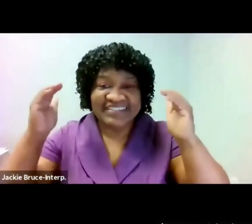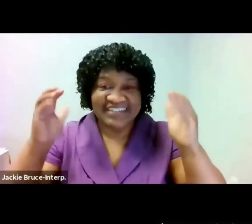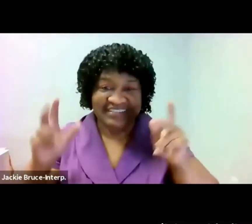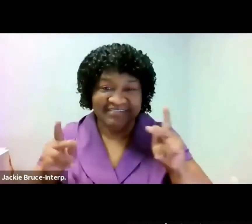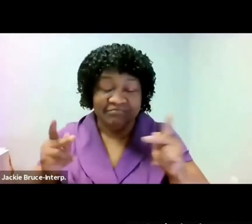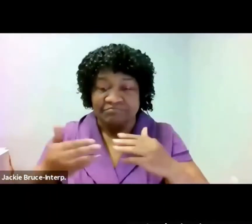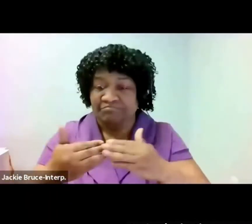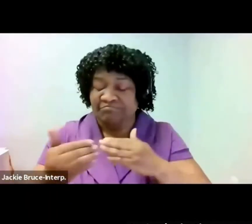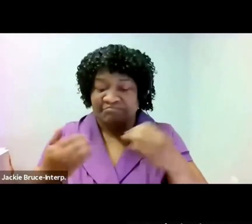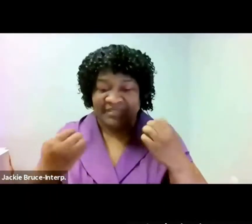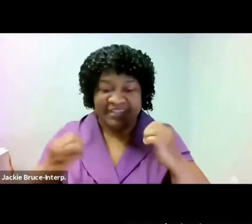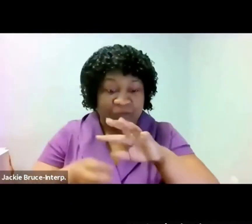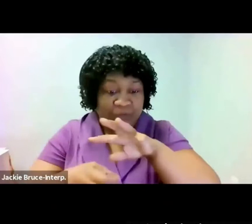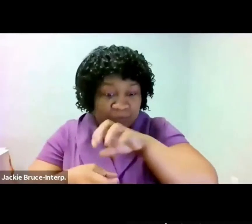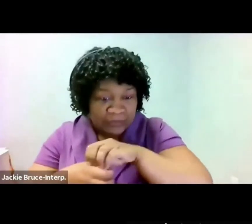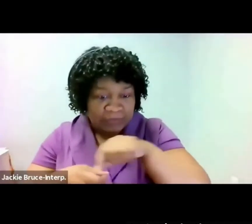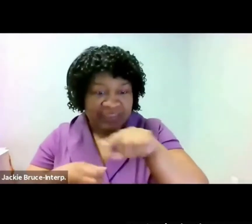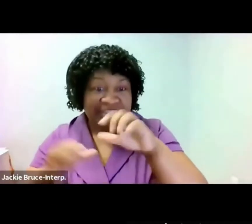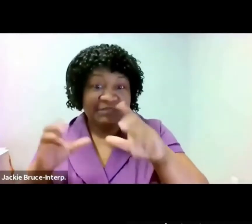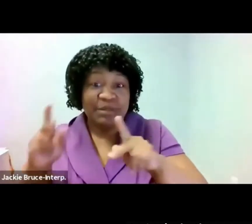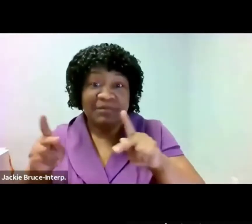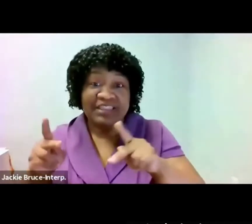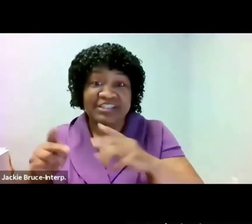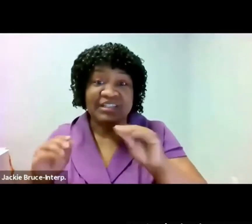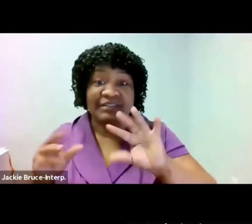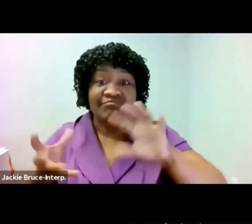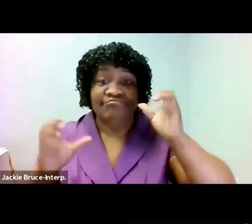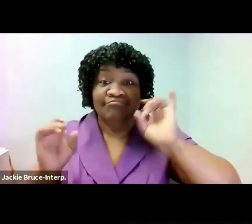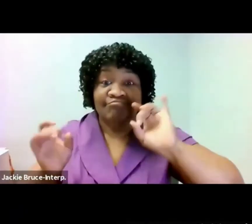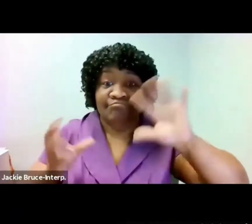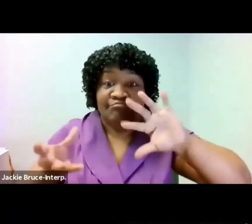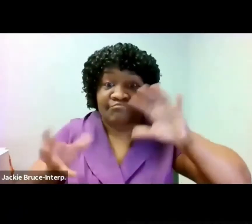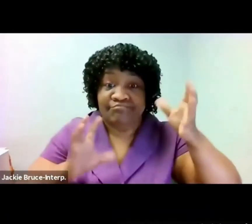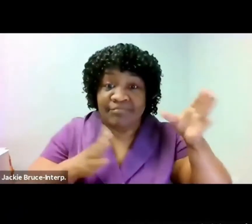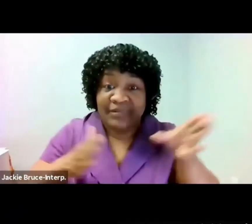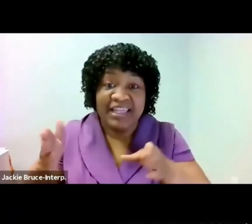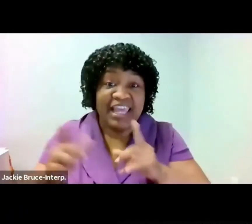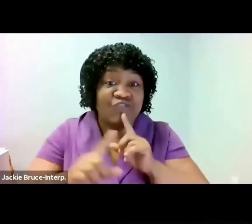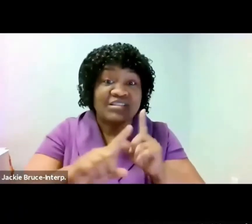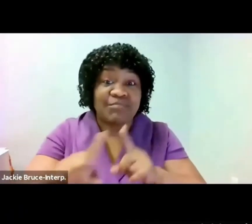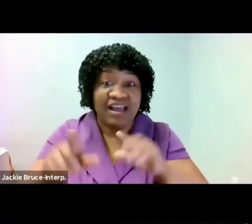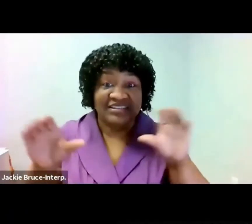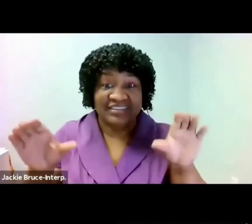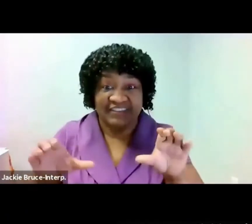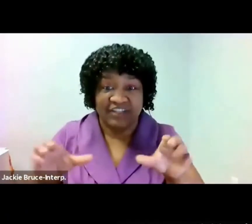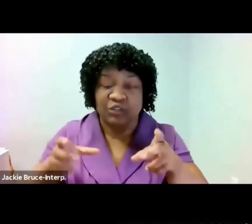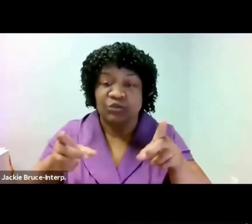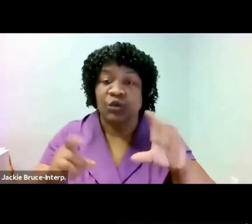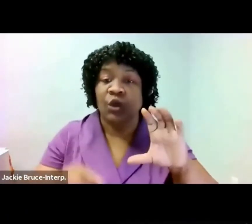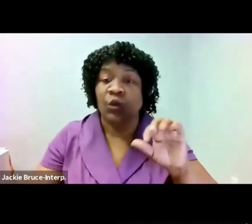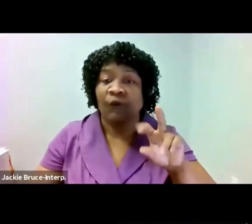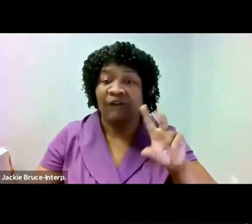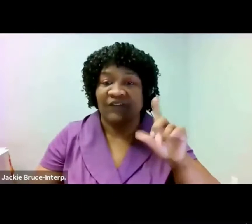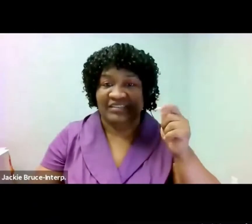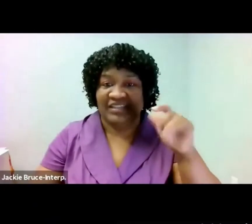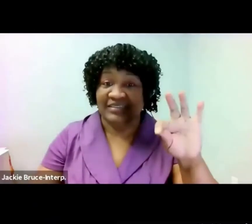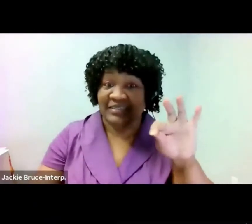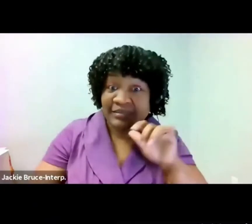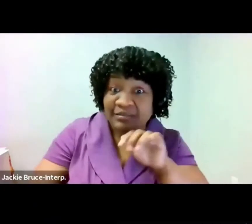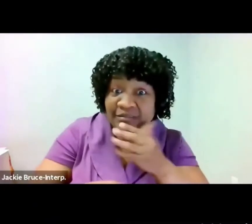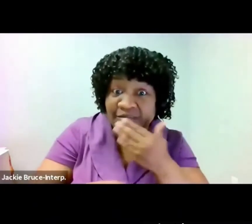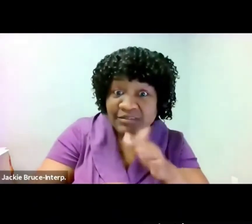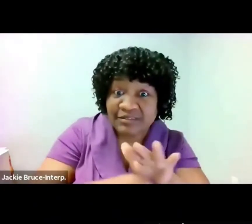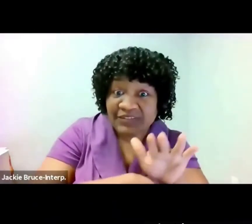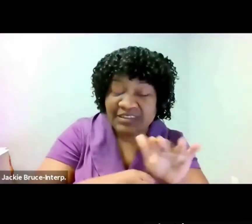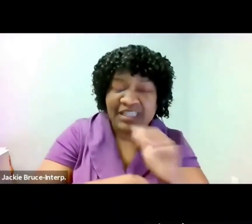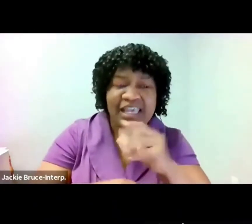whether efforts to include these populations in disaster planning and response activities during COVID-19 were sufficient,